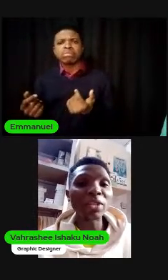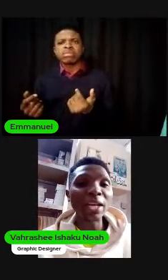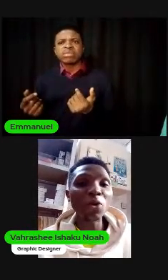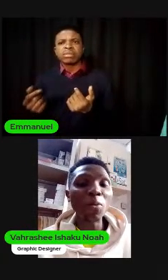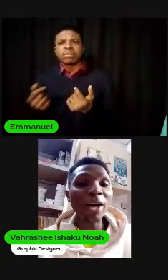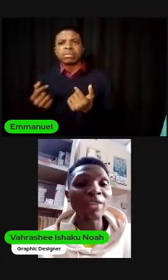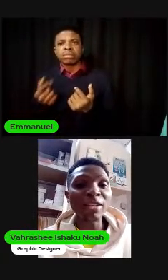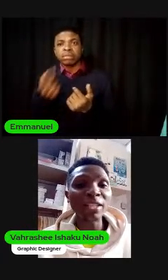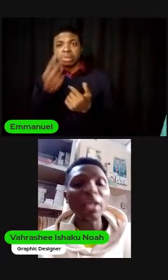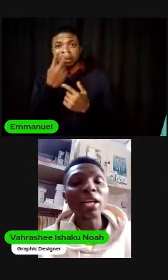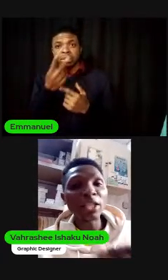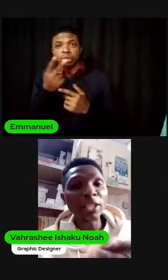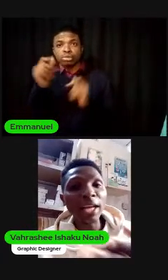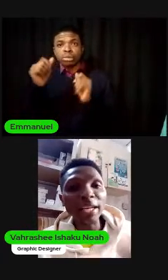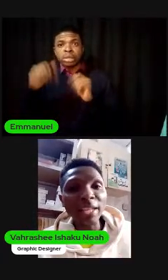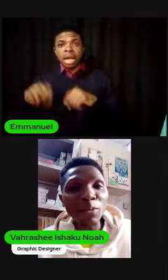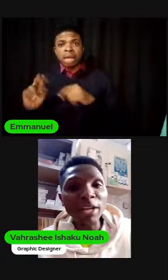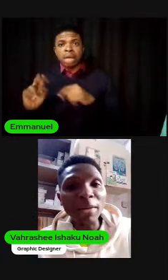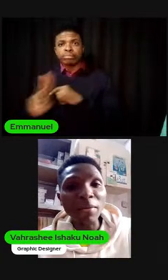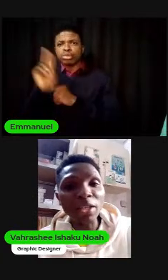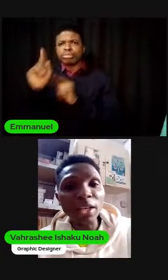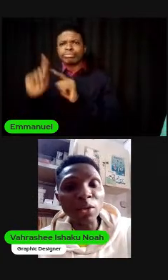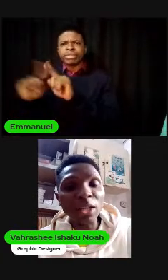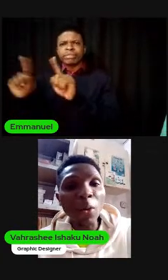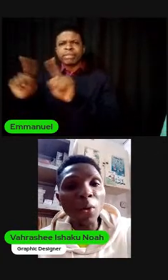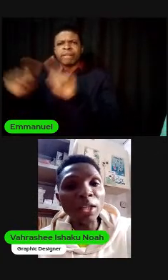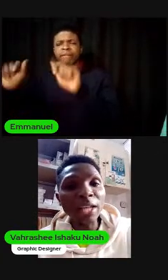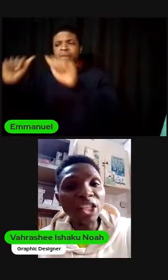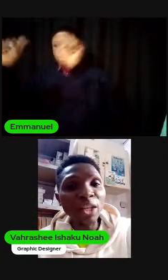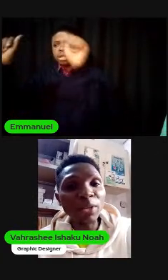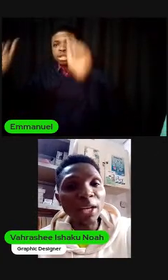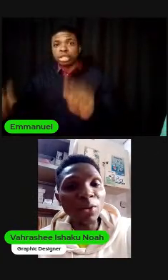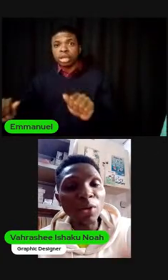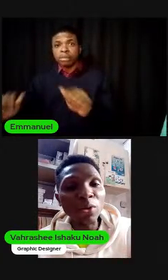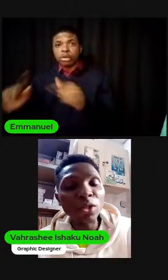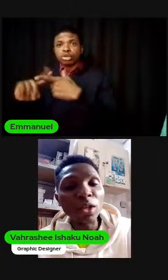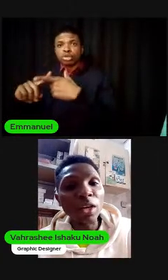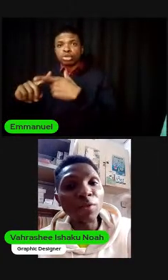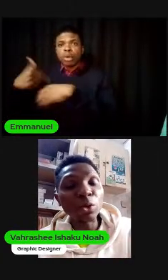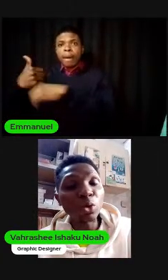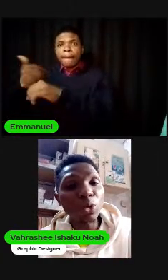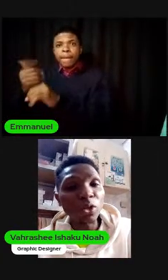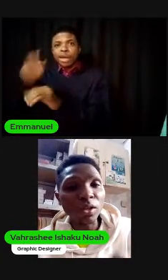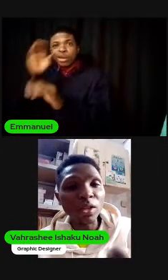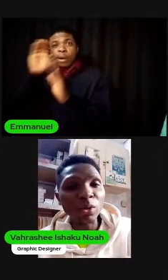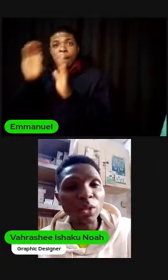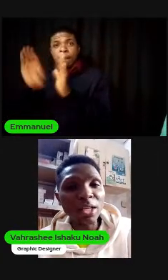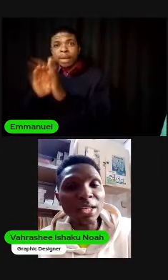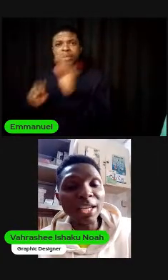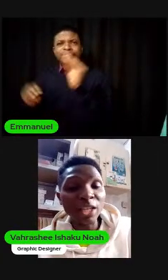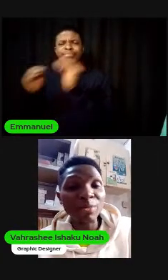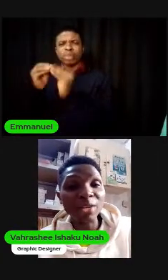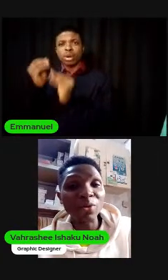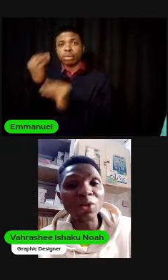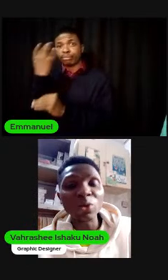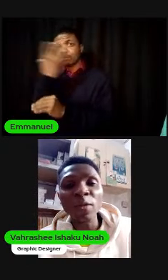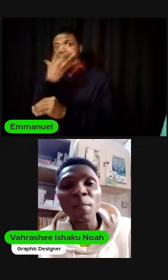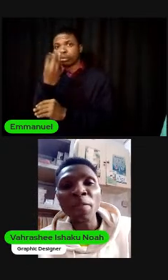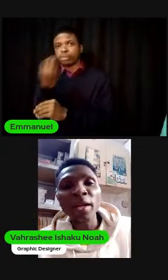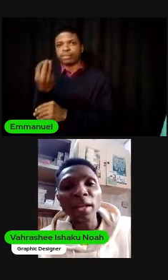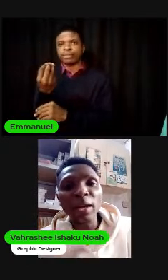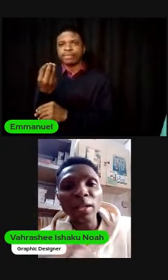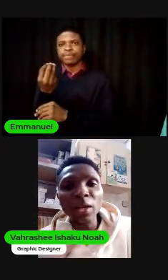make your design look more attractive. These are examples I made here. You see these are shapes that were used. If you zoom your screen, you see these are shapes that were